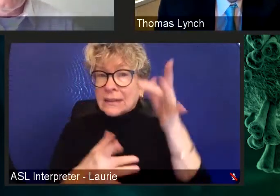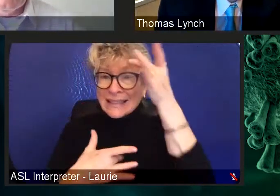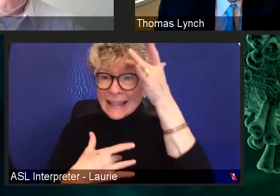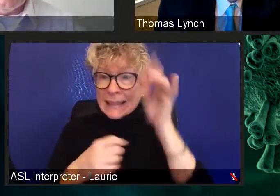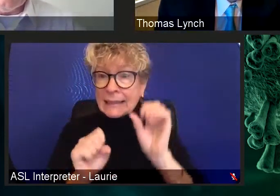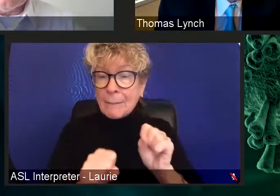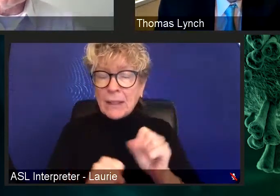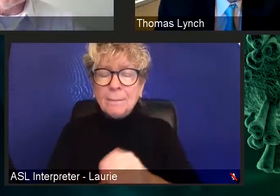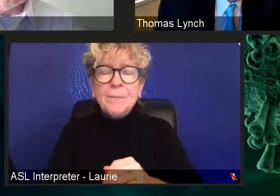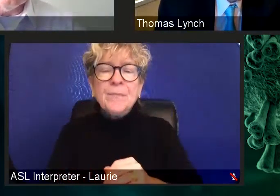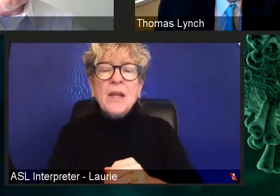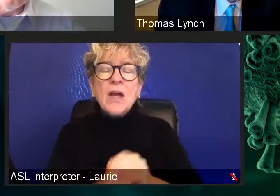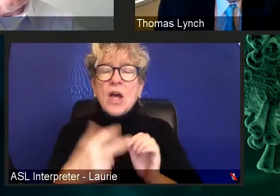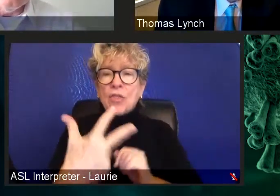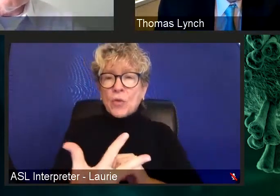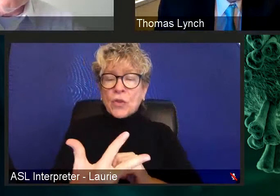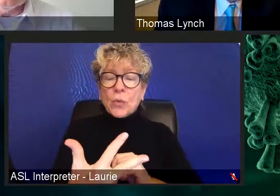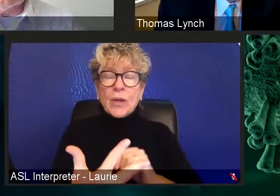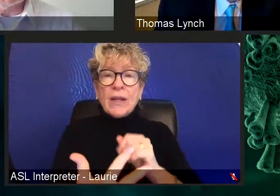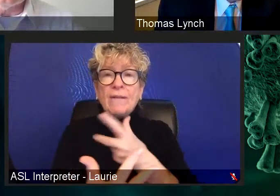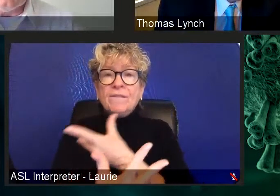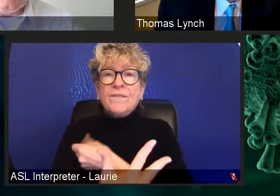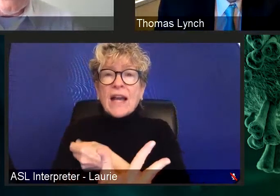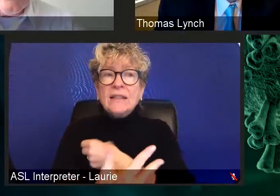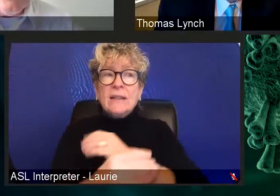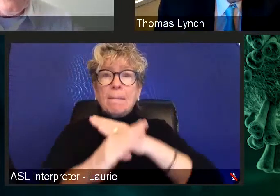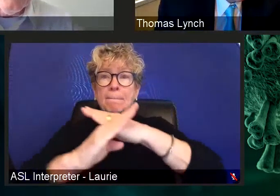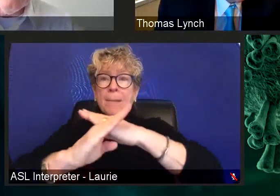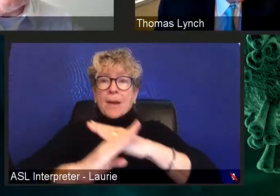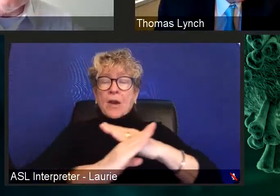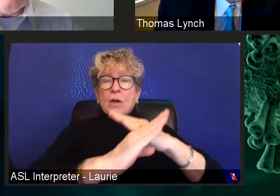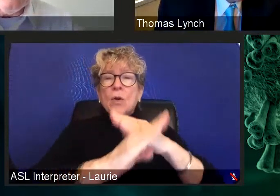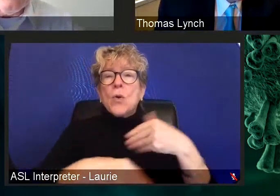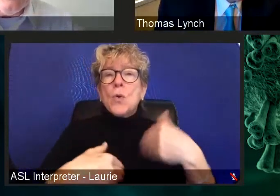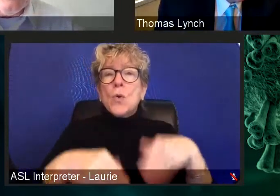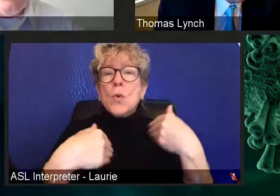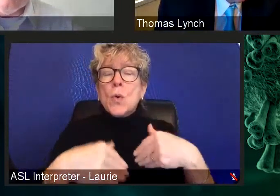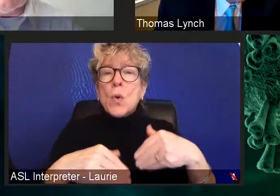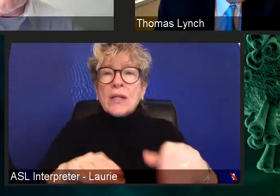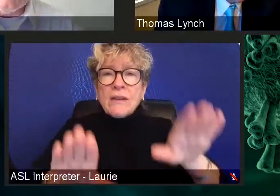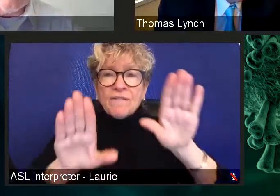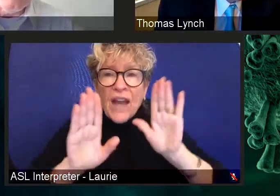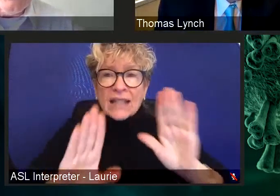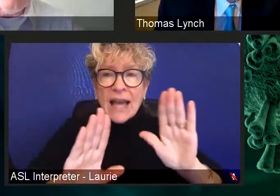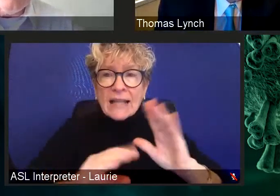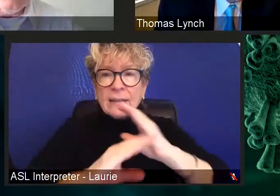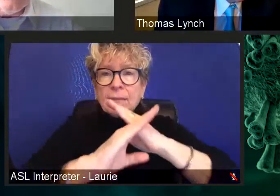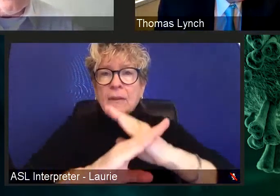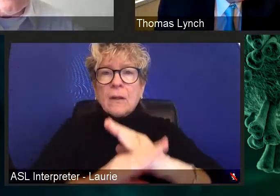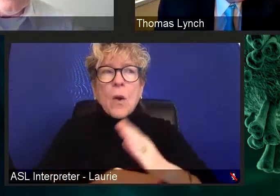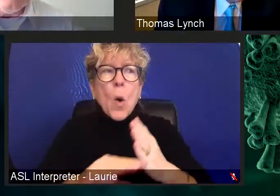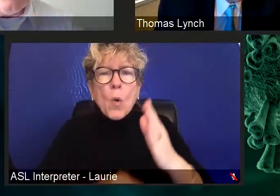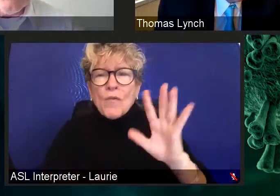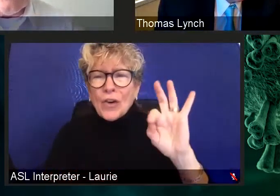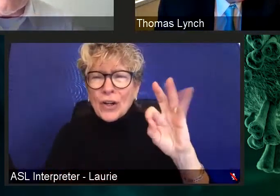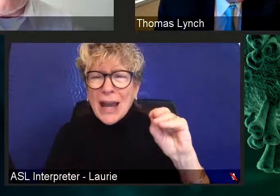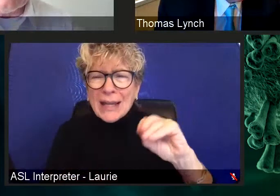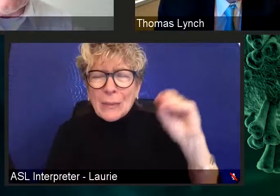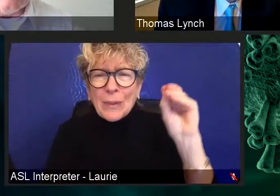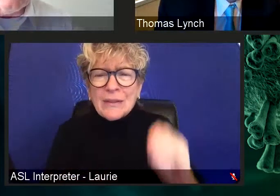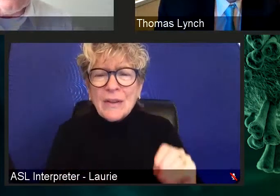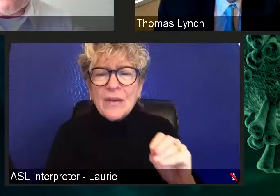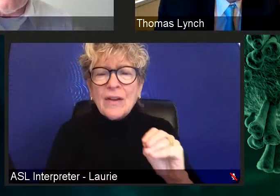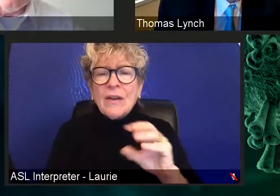people against severe disease is extraordinary. It's fantastic. Over 90% for the nucleic acid